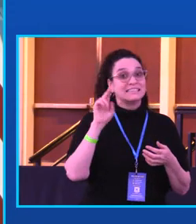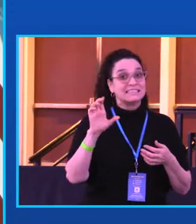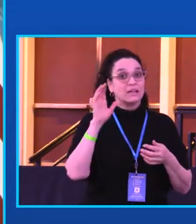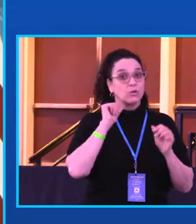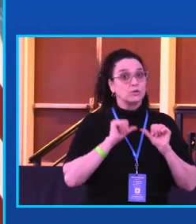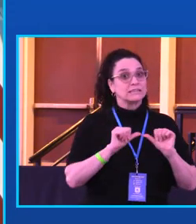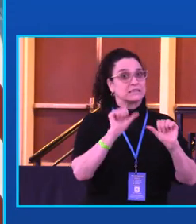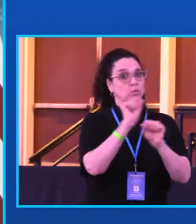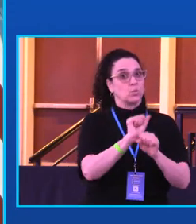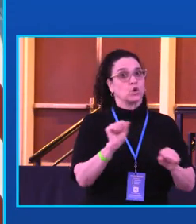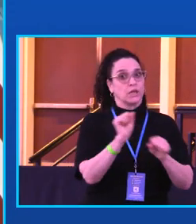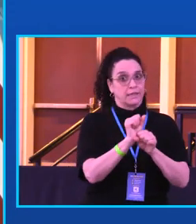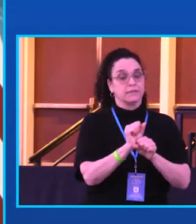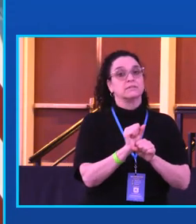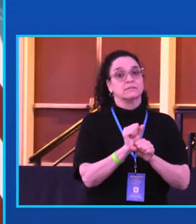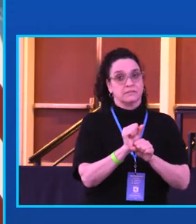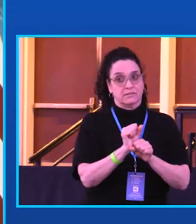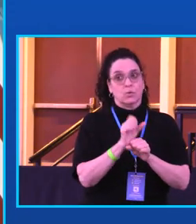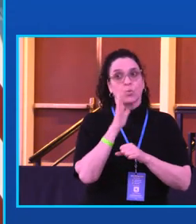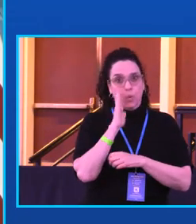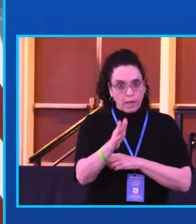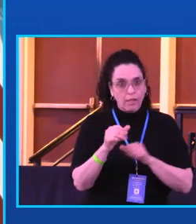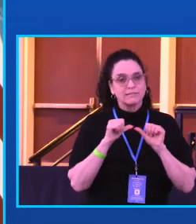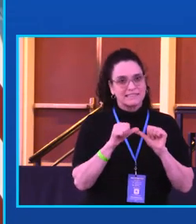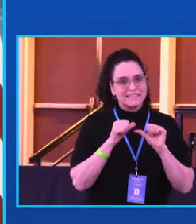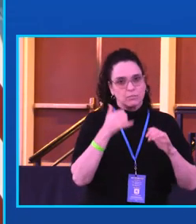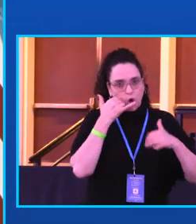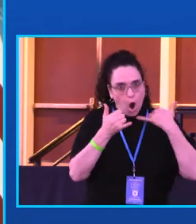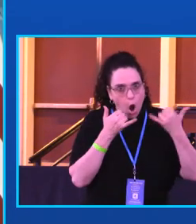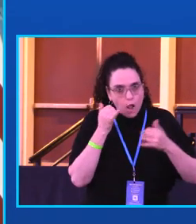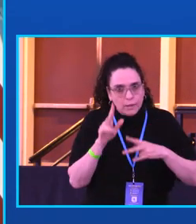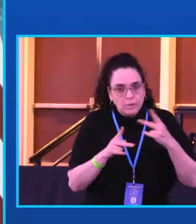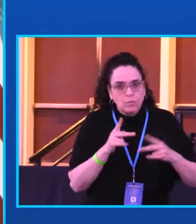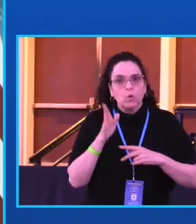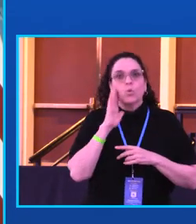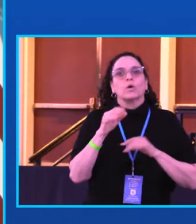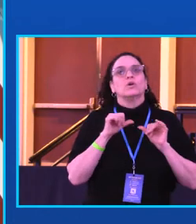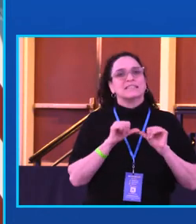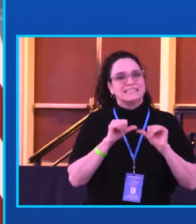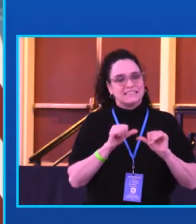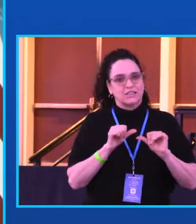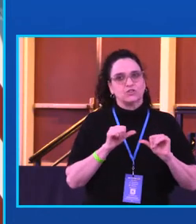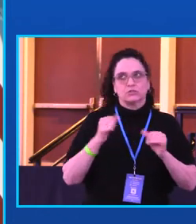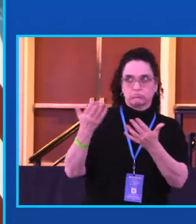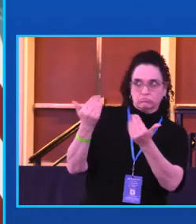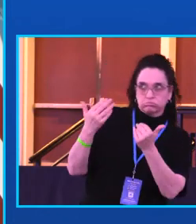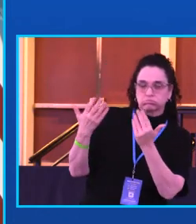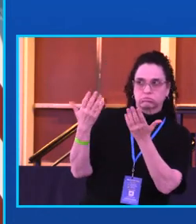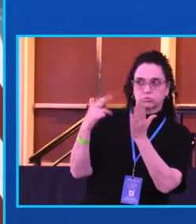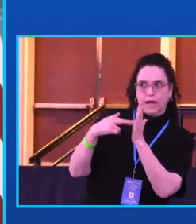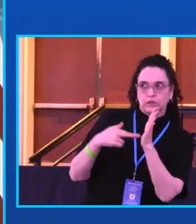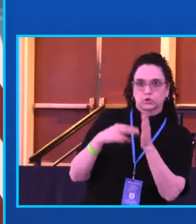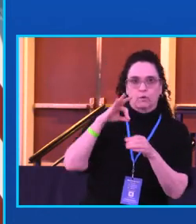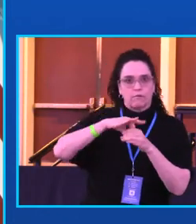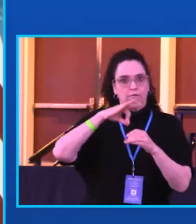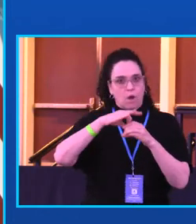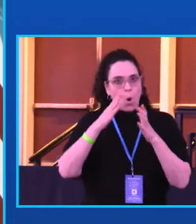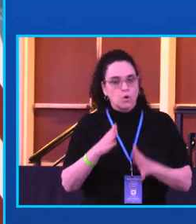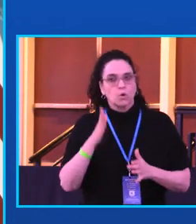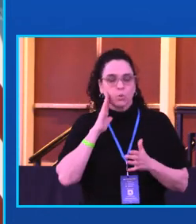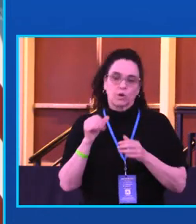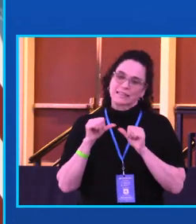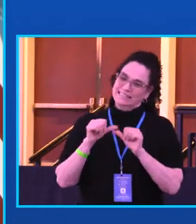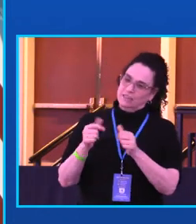keep working the phones, and we will keep registering the voters, and we will keep getting the souls to